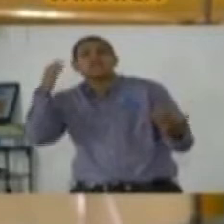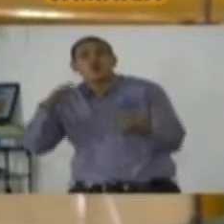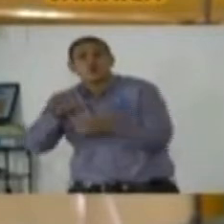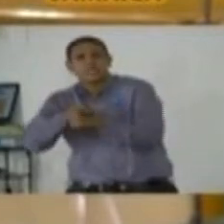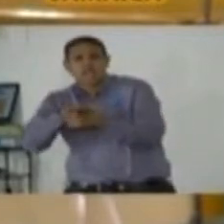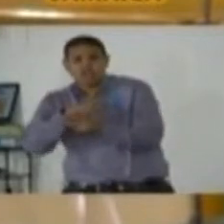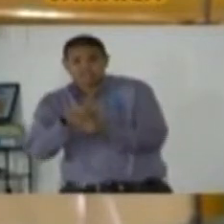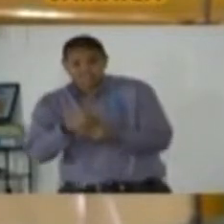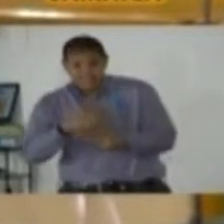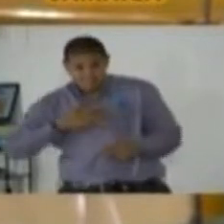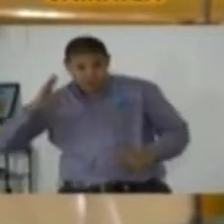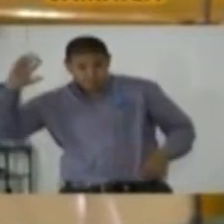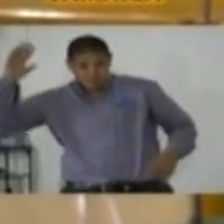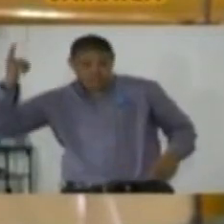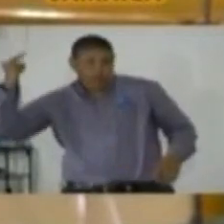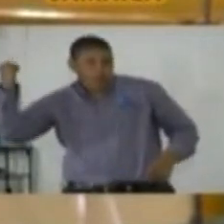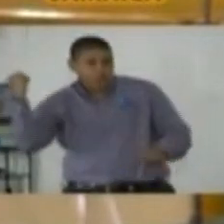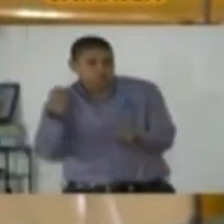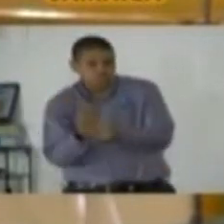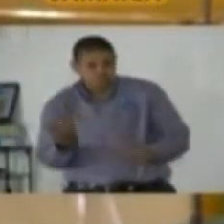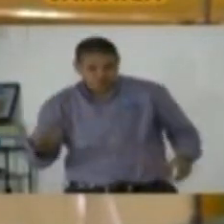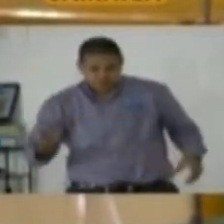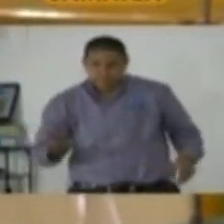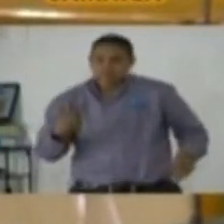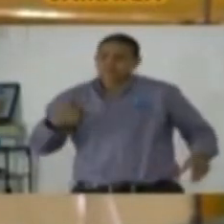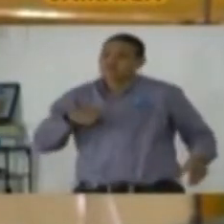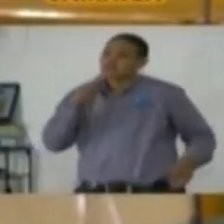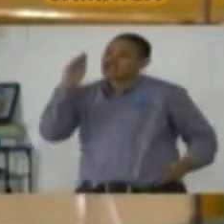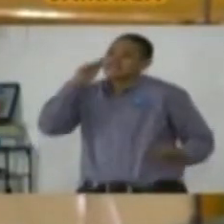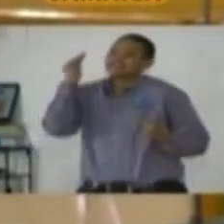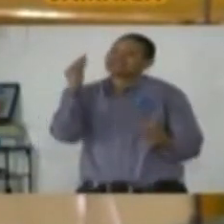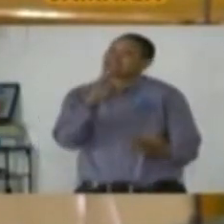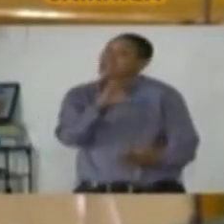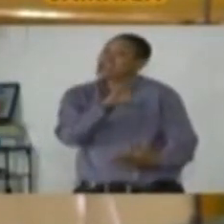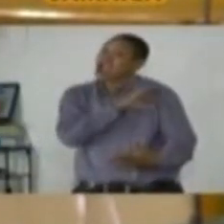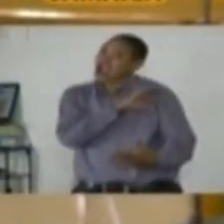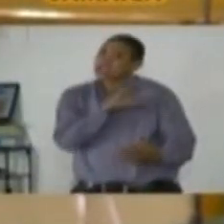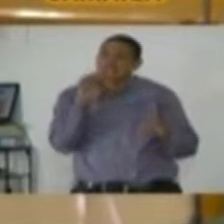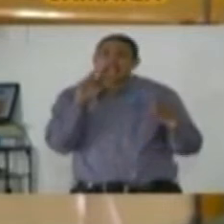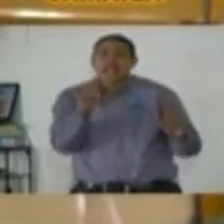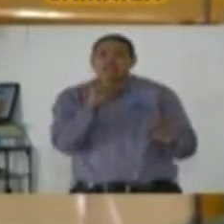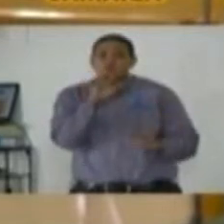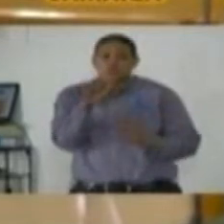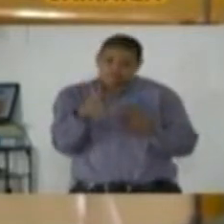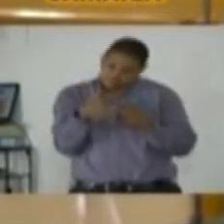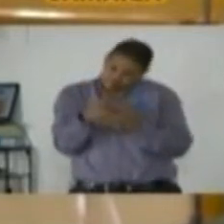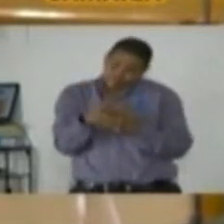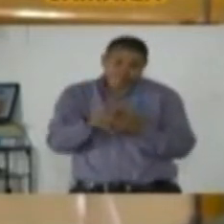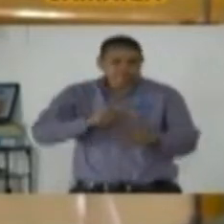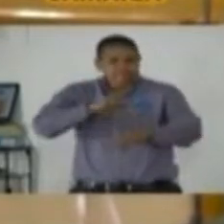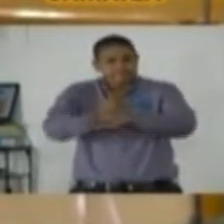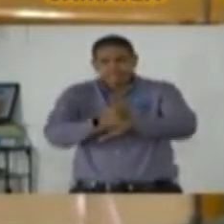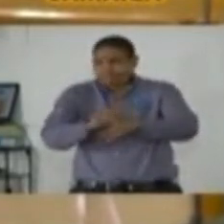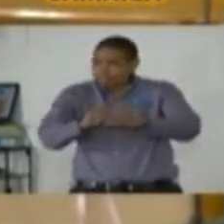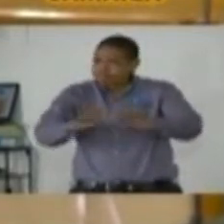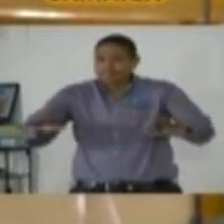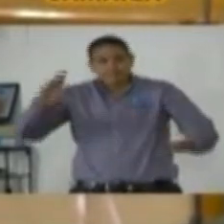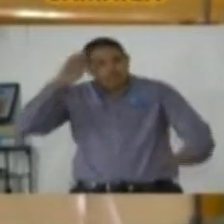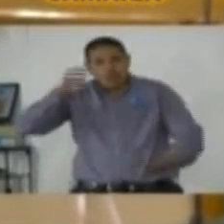my sectoral presentation last year, in which I said character education would be institutionalized in all our